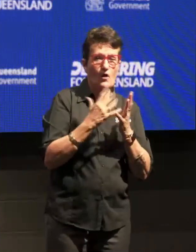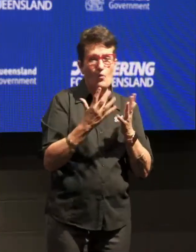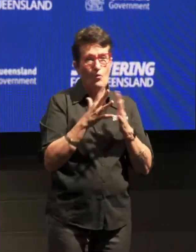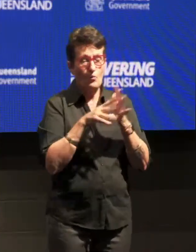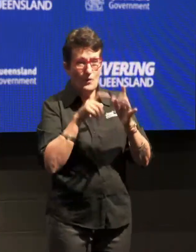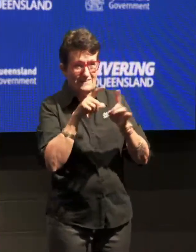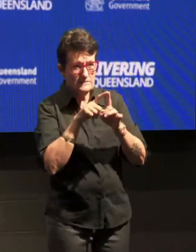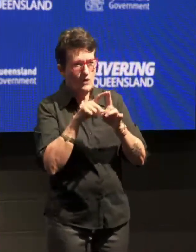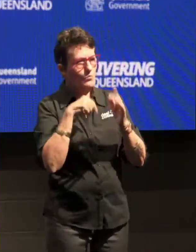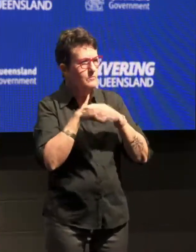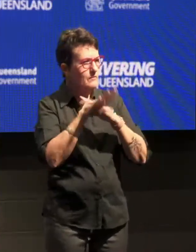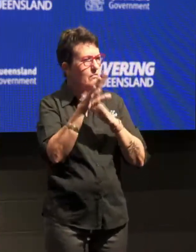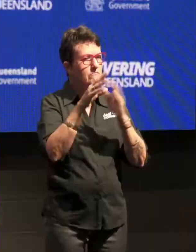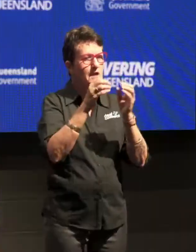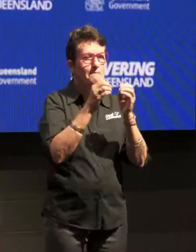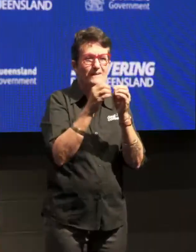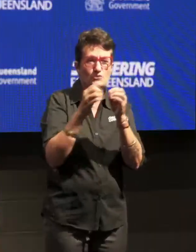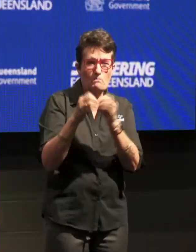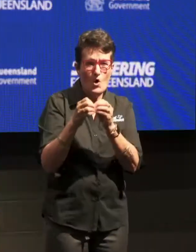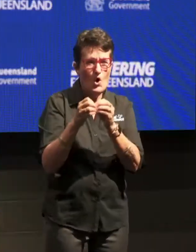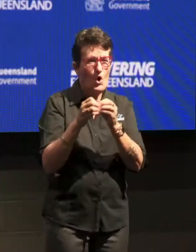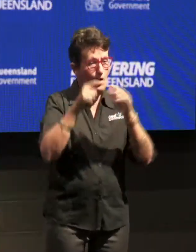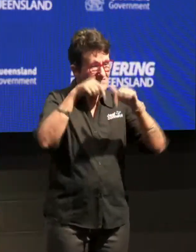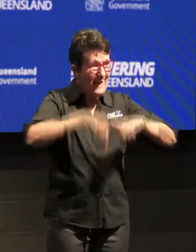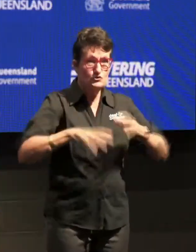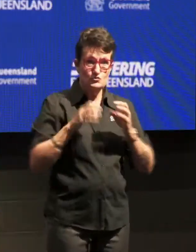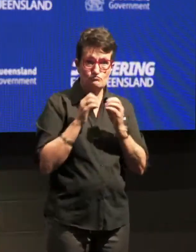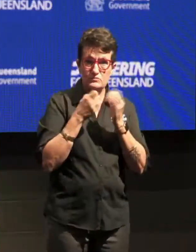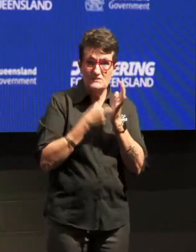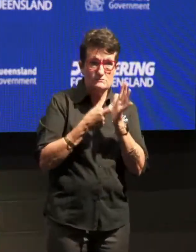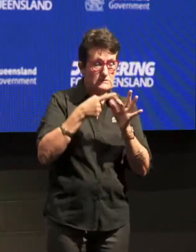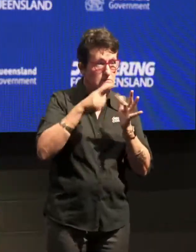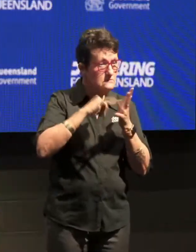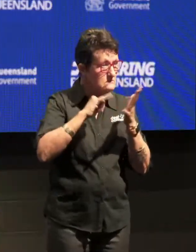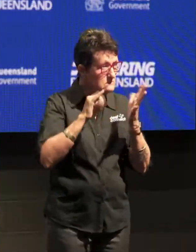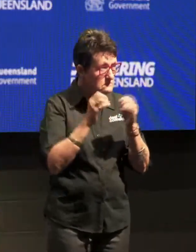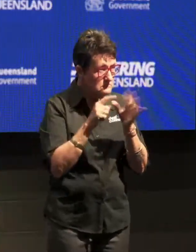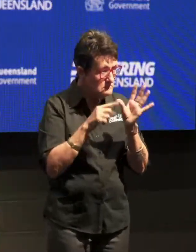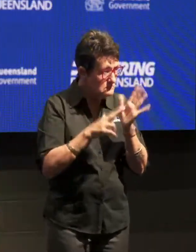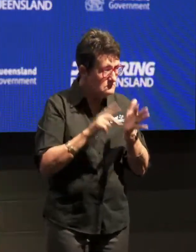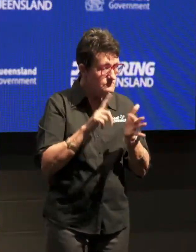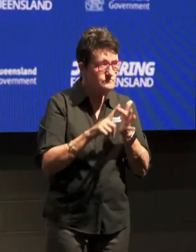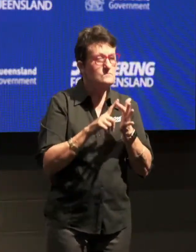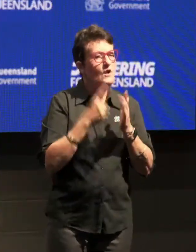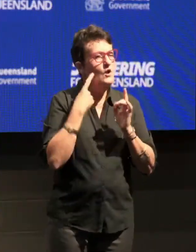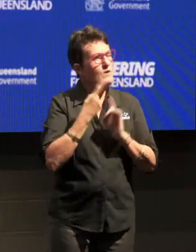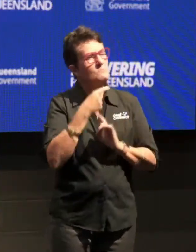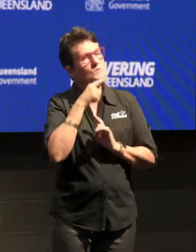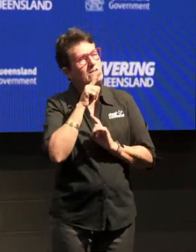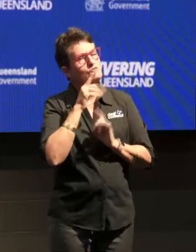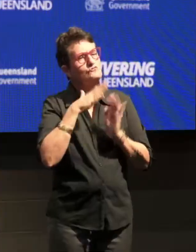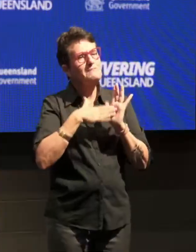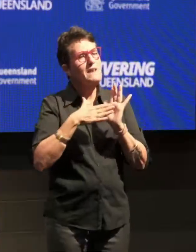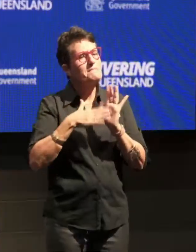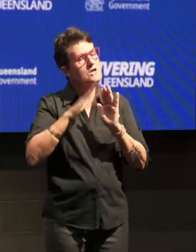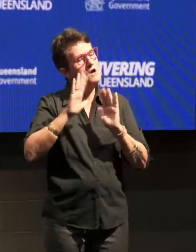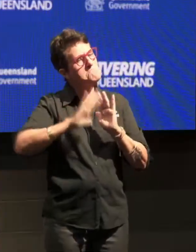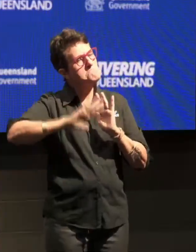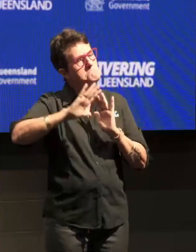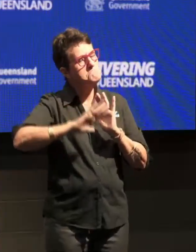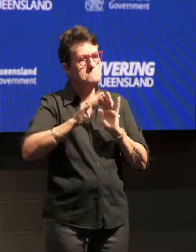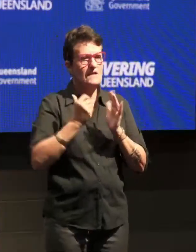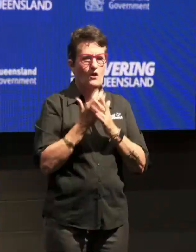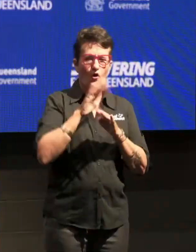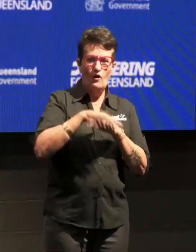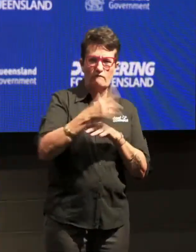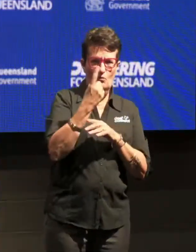down through Bundy and right down to Brisbane in the southeast. But those rainfall totals look like at this stage in that sort of 100 millimetre range in a